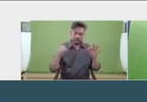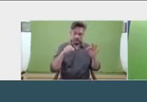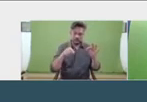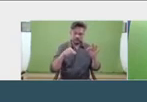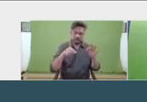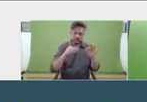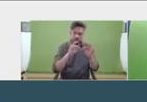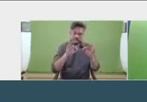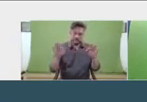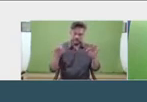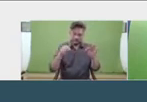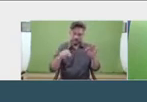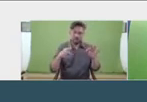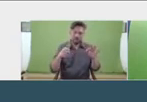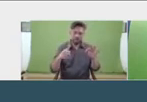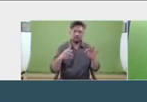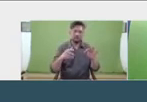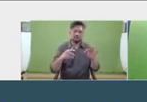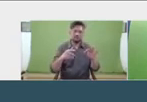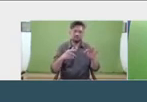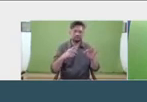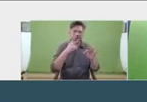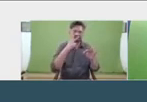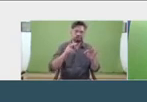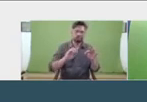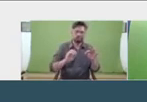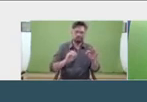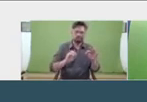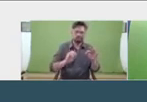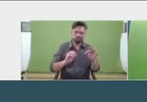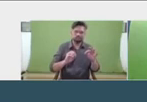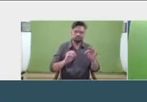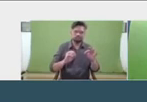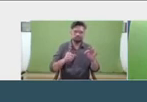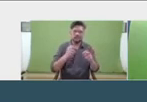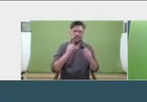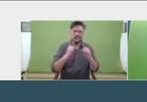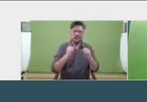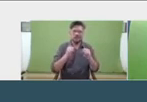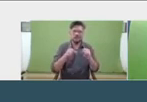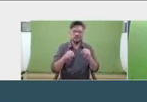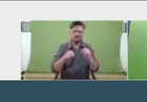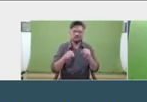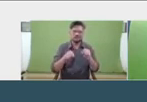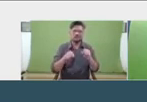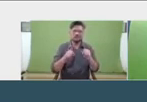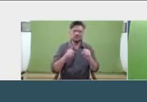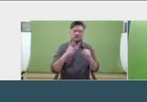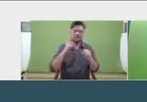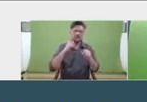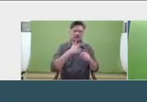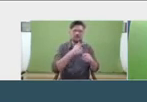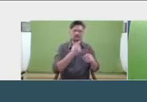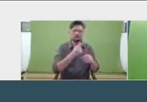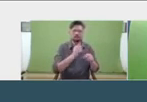is admittedly more difficult to study that sentence level variation but it ignored for for many many years it's only